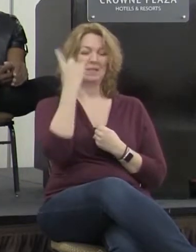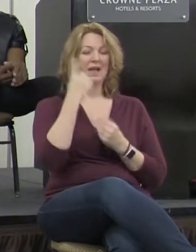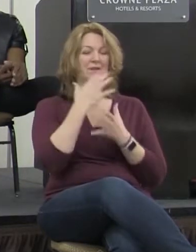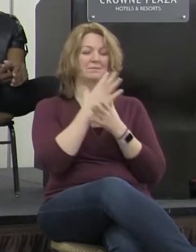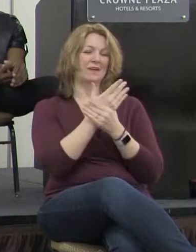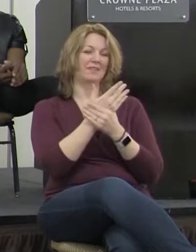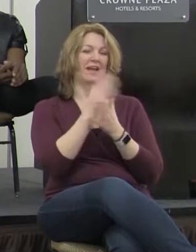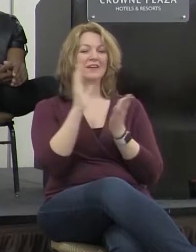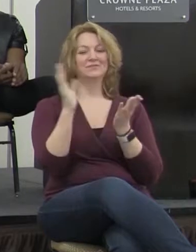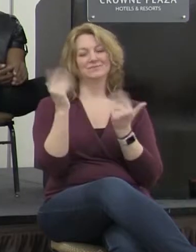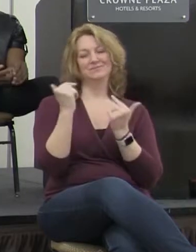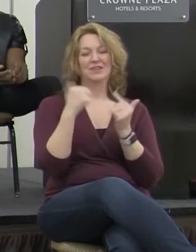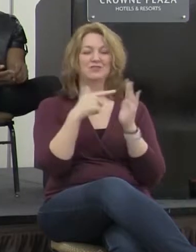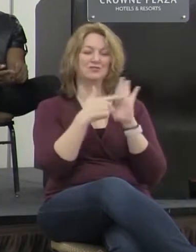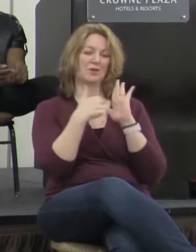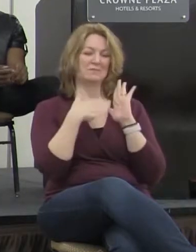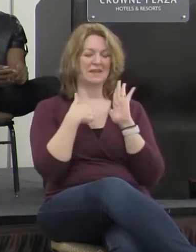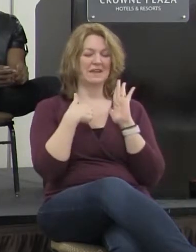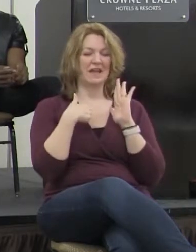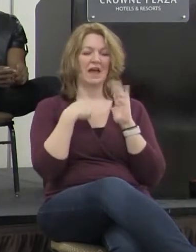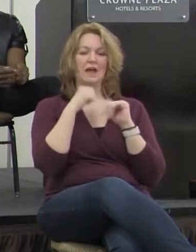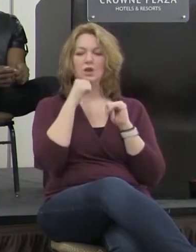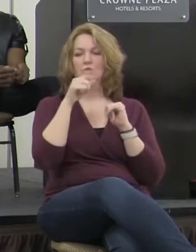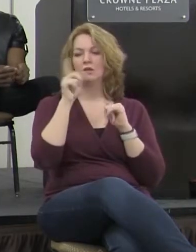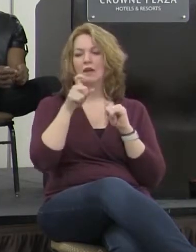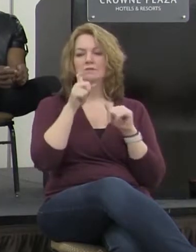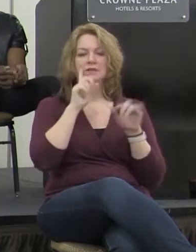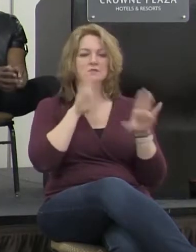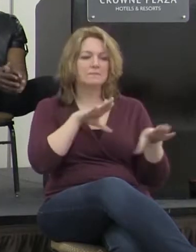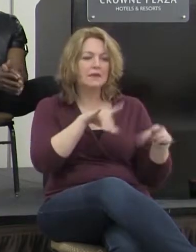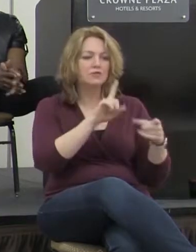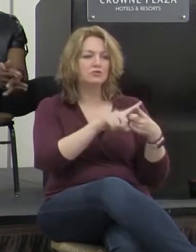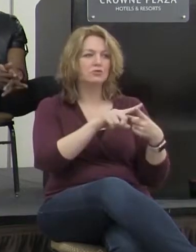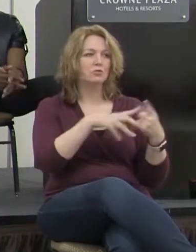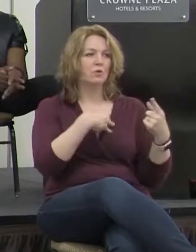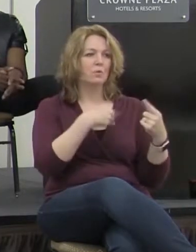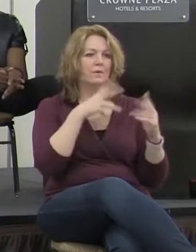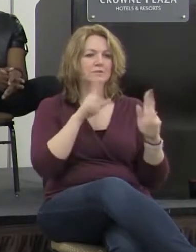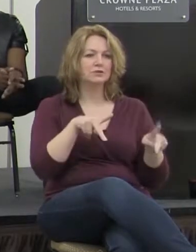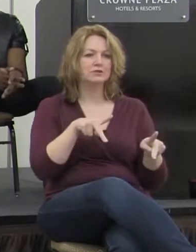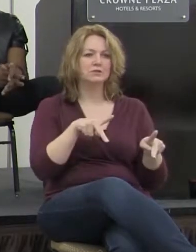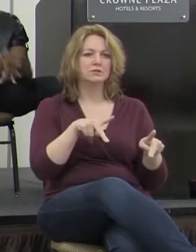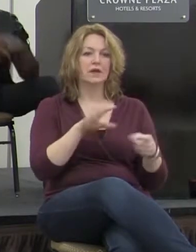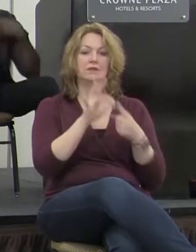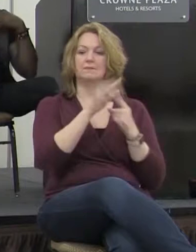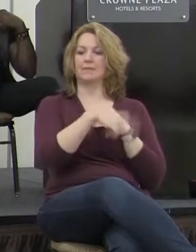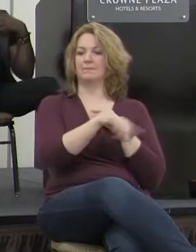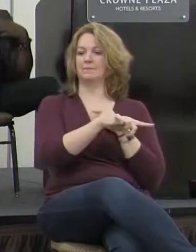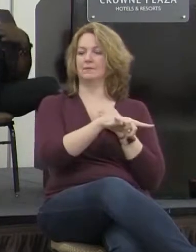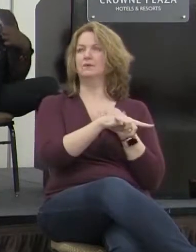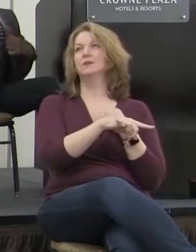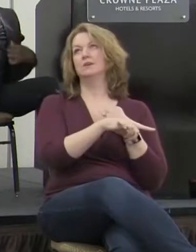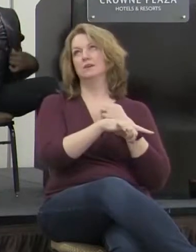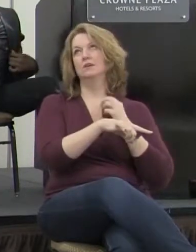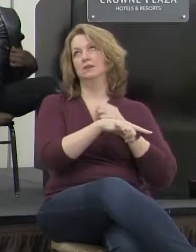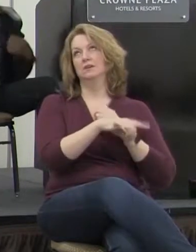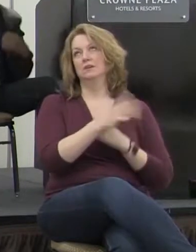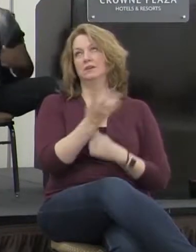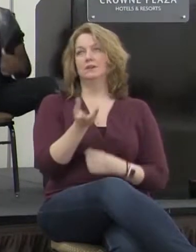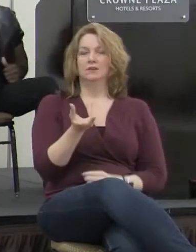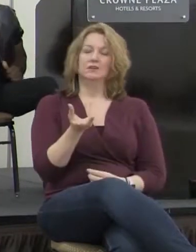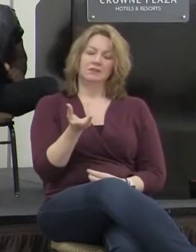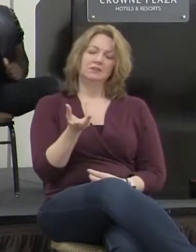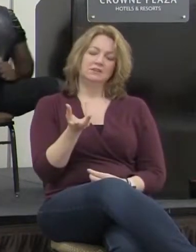do is take my hand and show me that I don't have to submit to a white person. That Except them. Exactly.